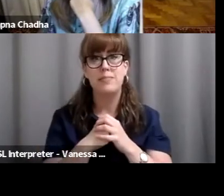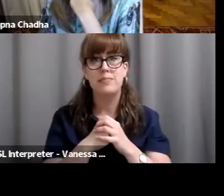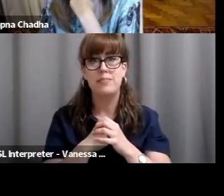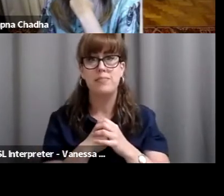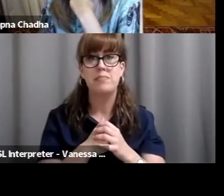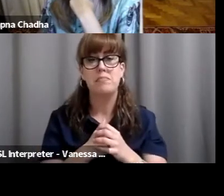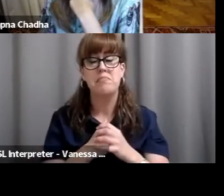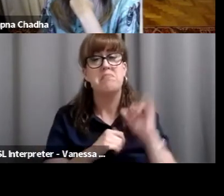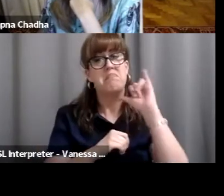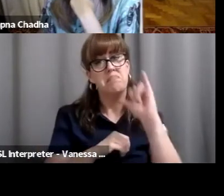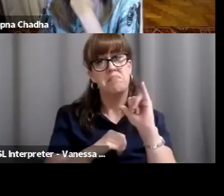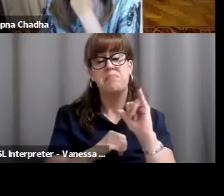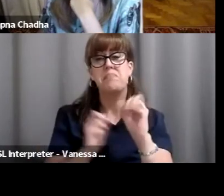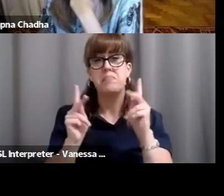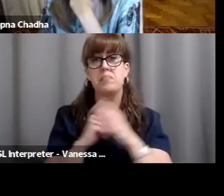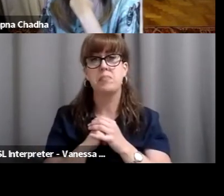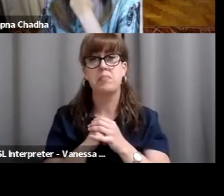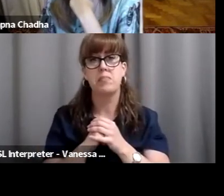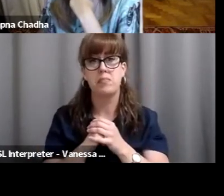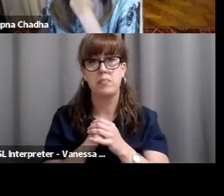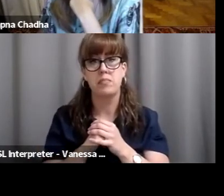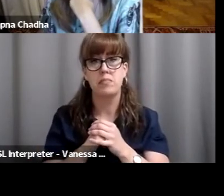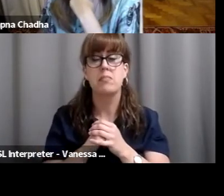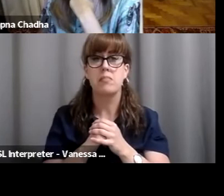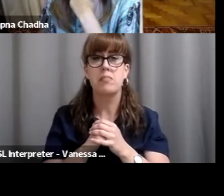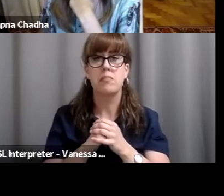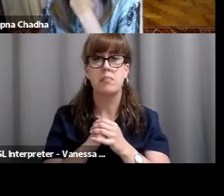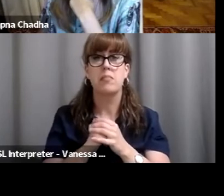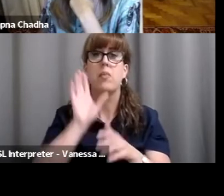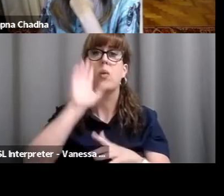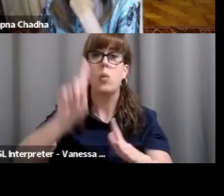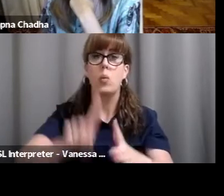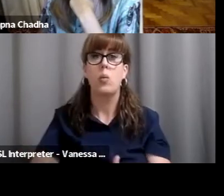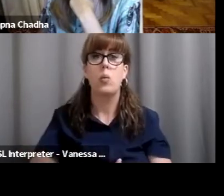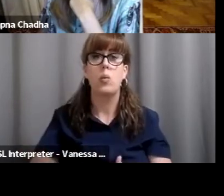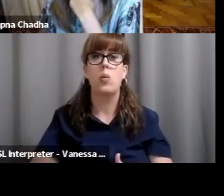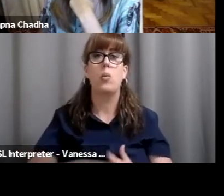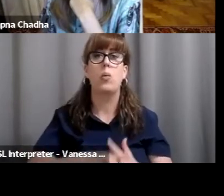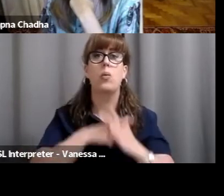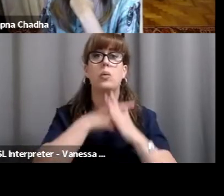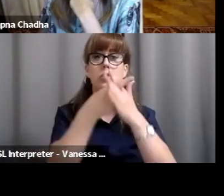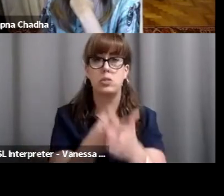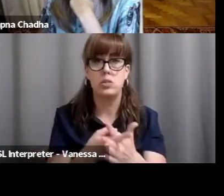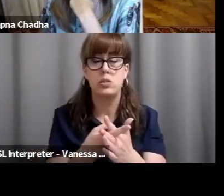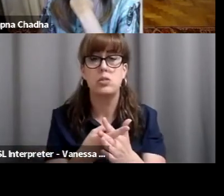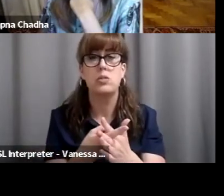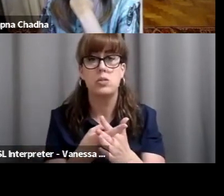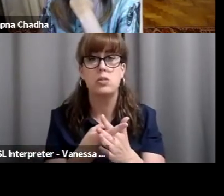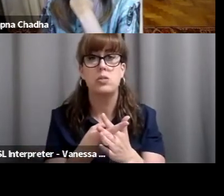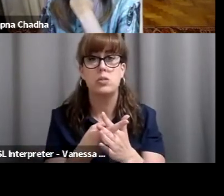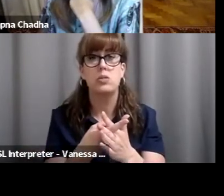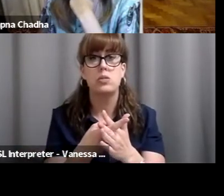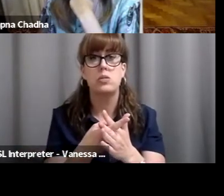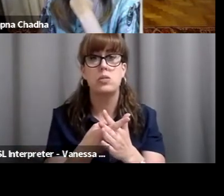Let me start by making a confession that from the quote that you are